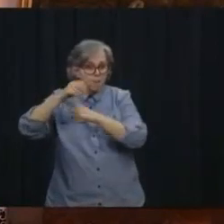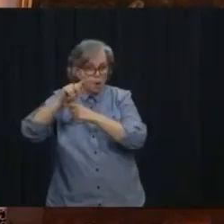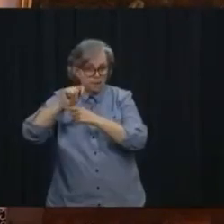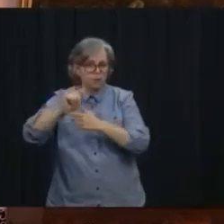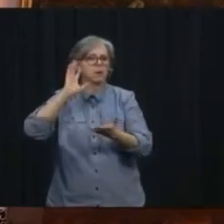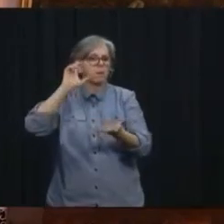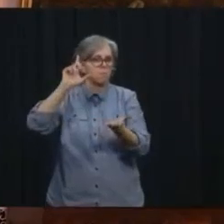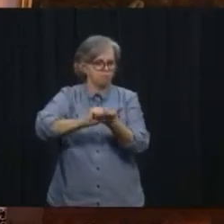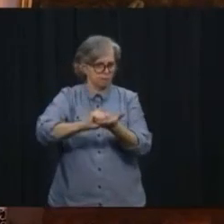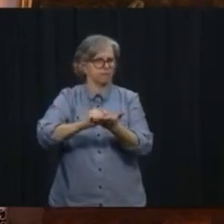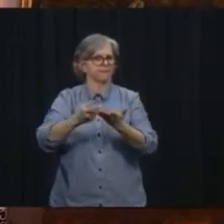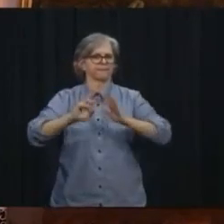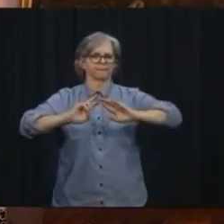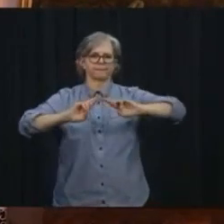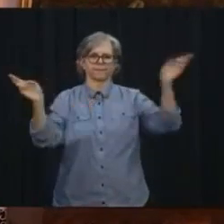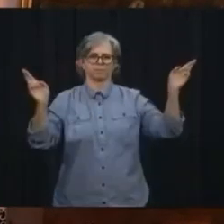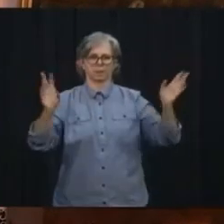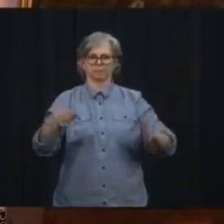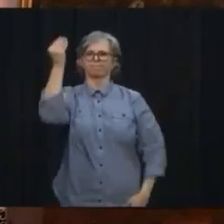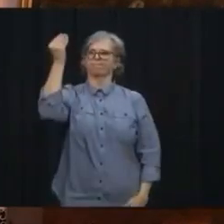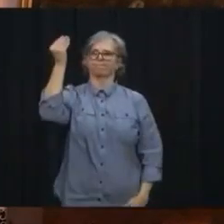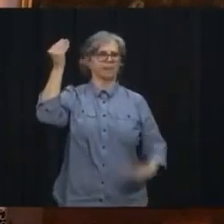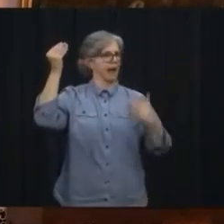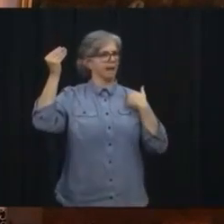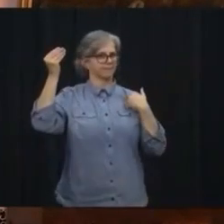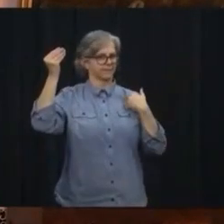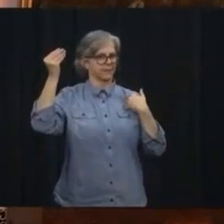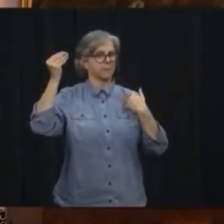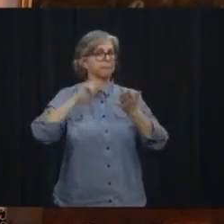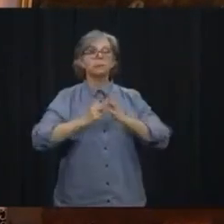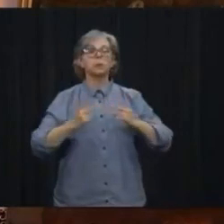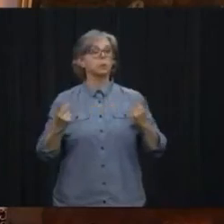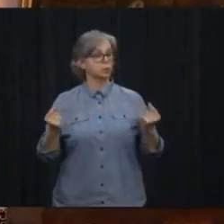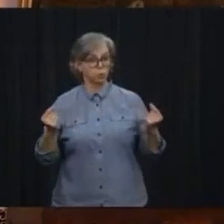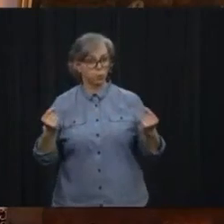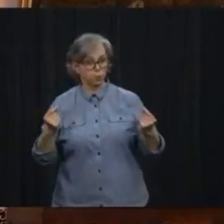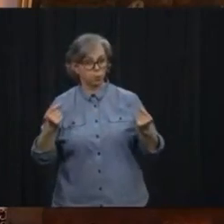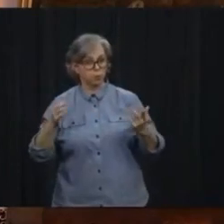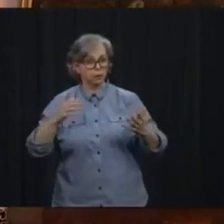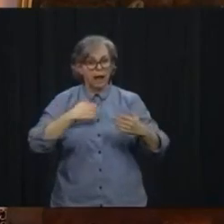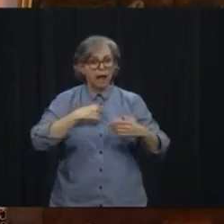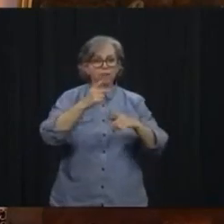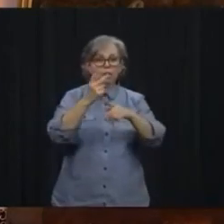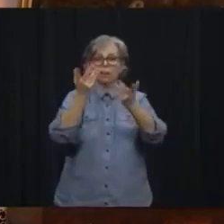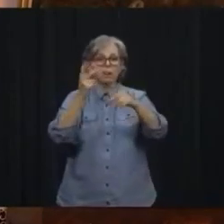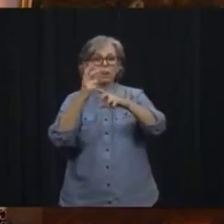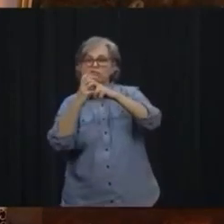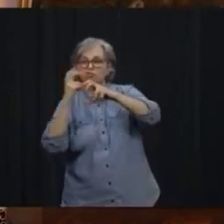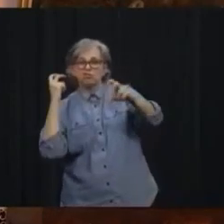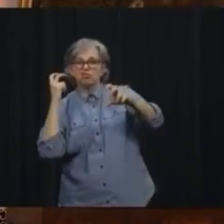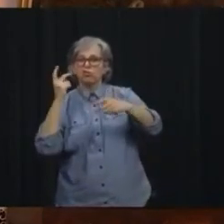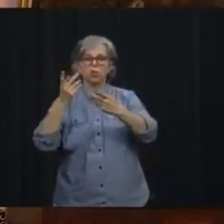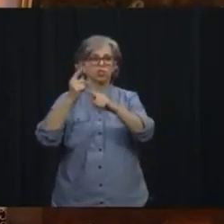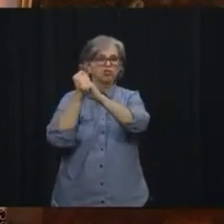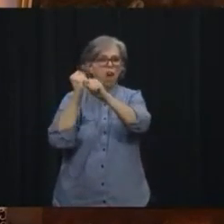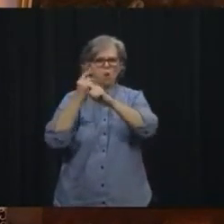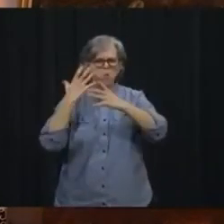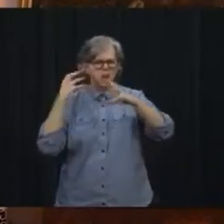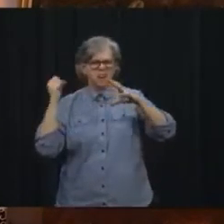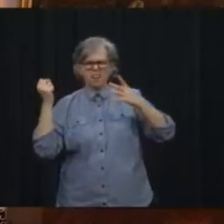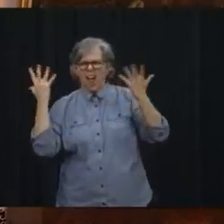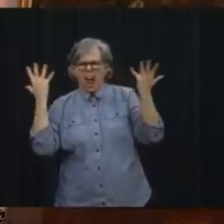bwc.ohio.gov. I want to thank Administrator Stephanie McLeod and her team, and all of the staff